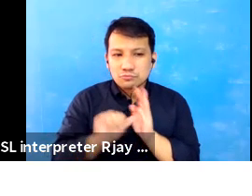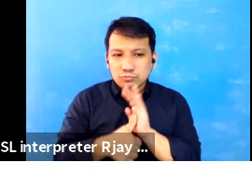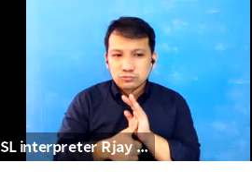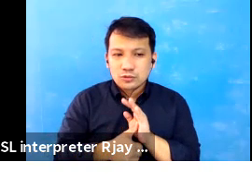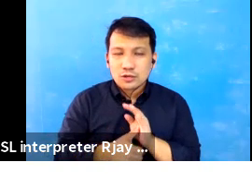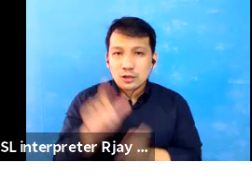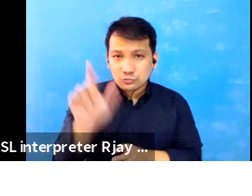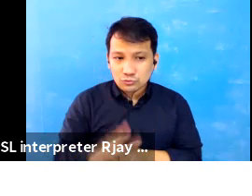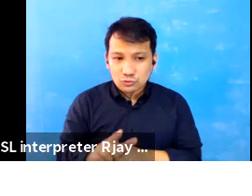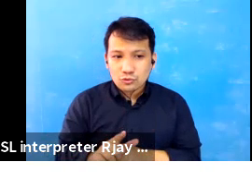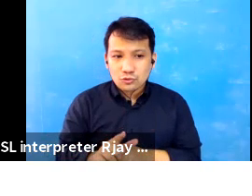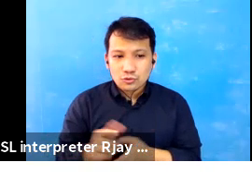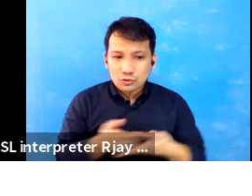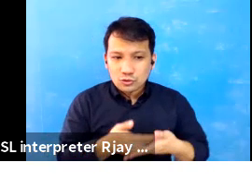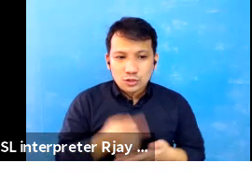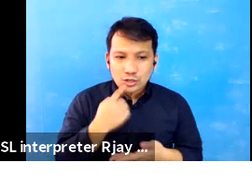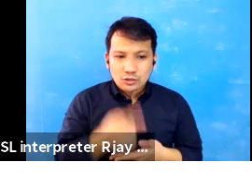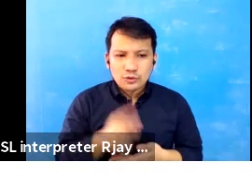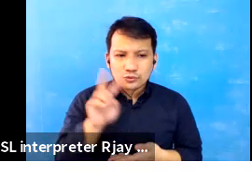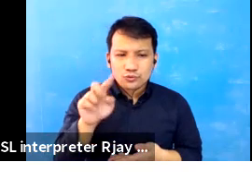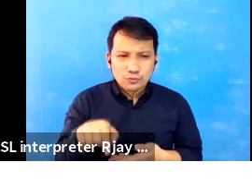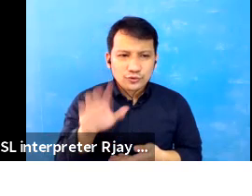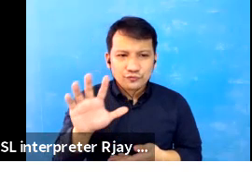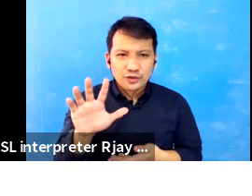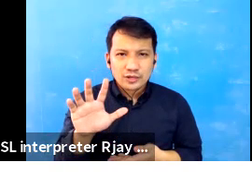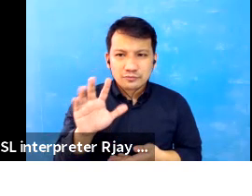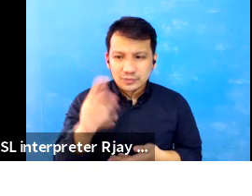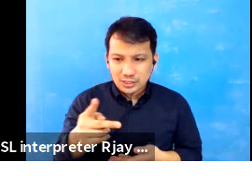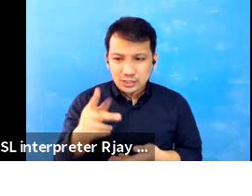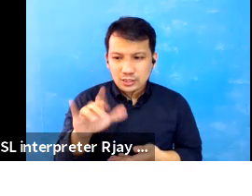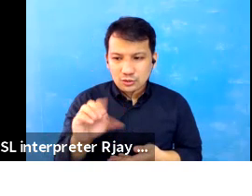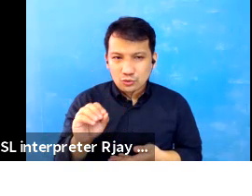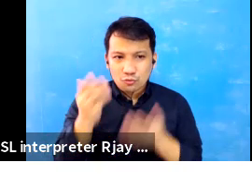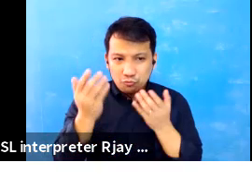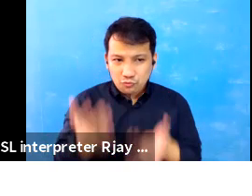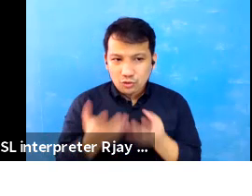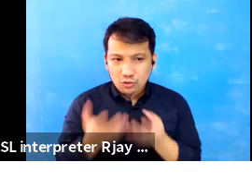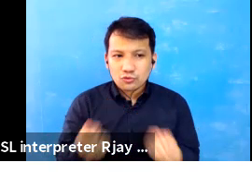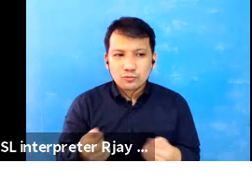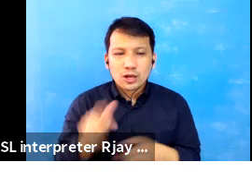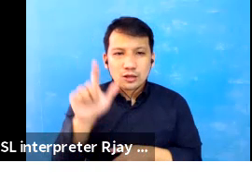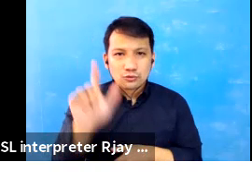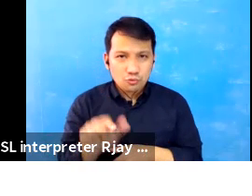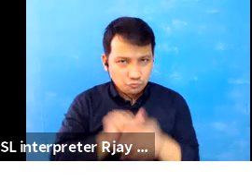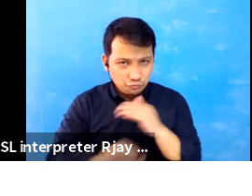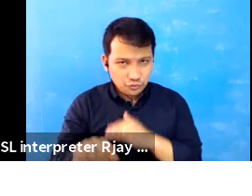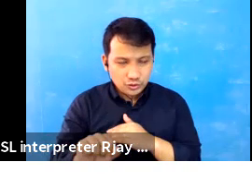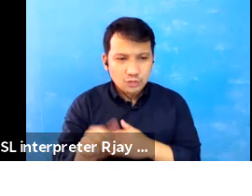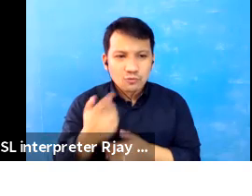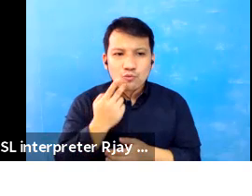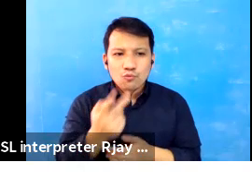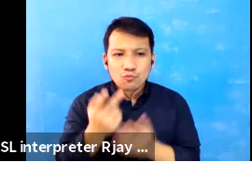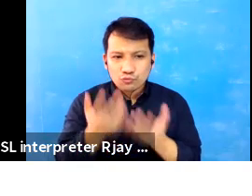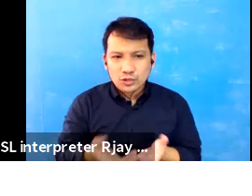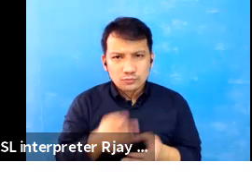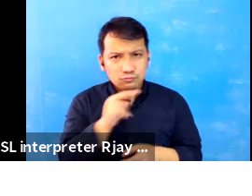birth weight. So if the baby is less than 2.5 kilograms, then that's going to be low birth weight. And we want to make sure that the